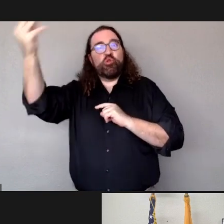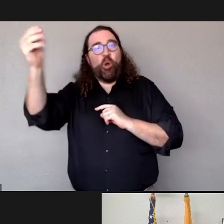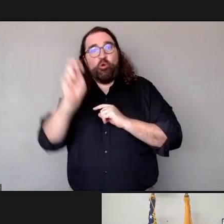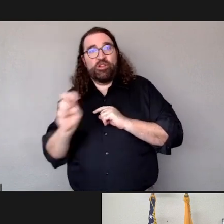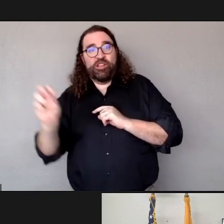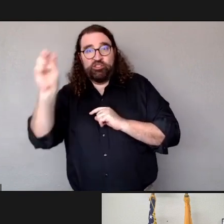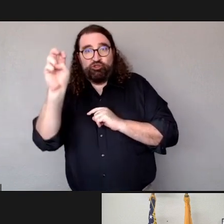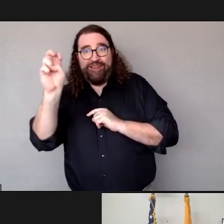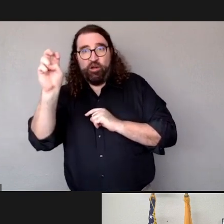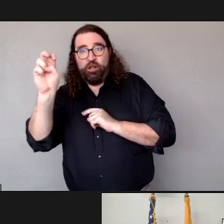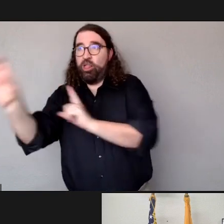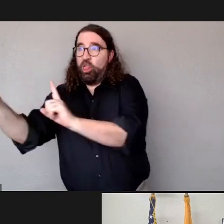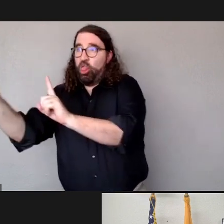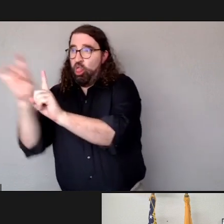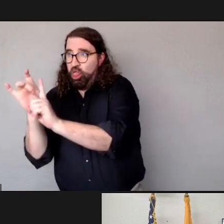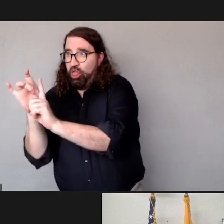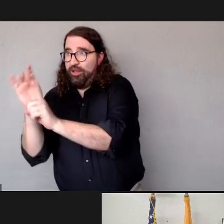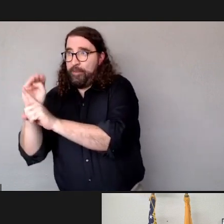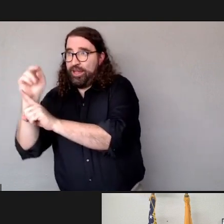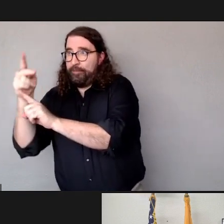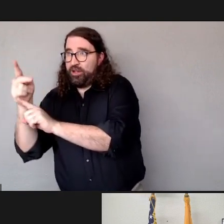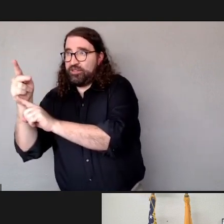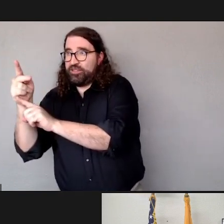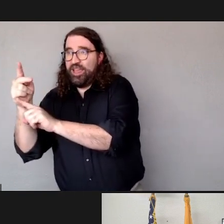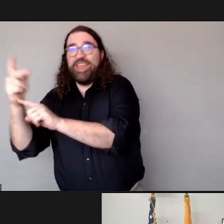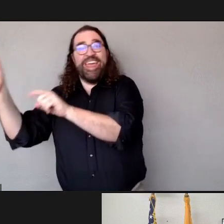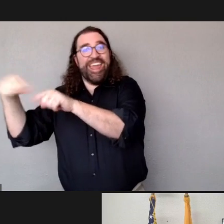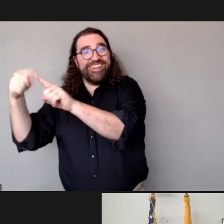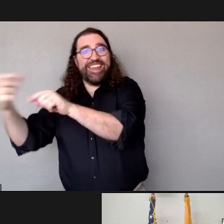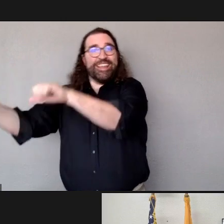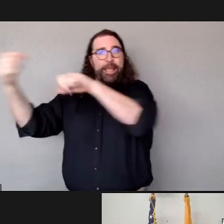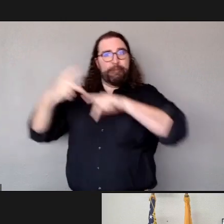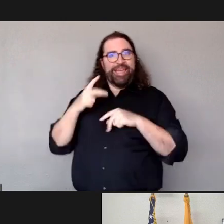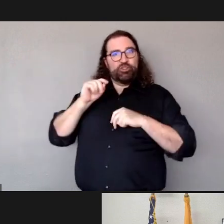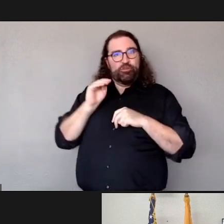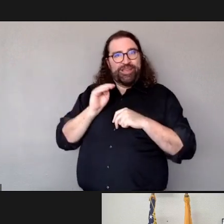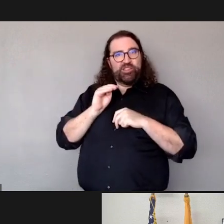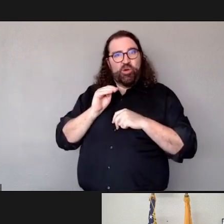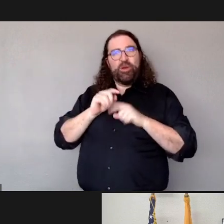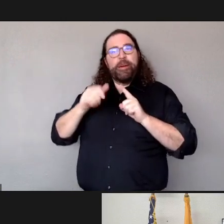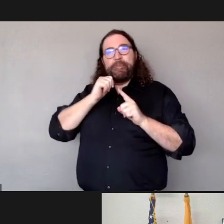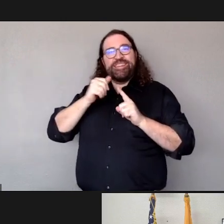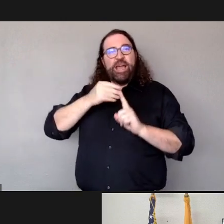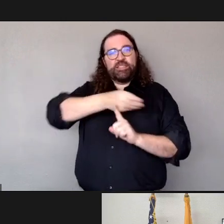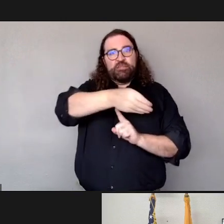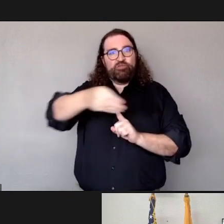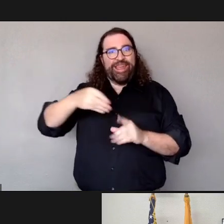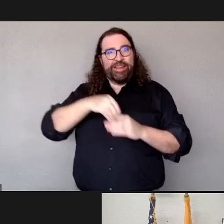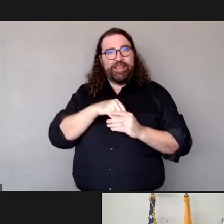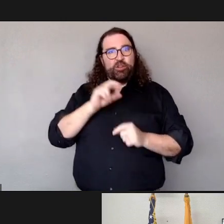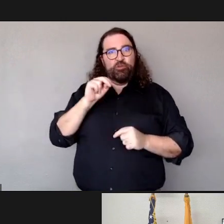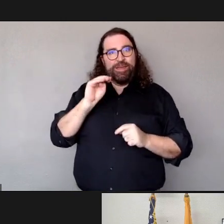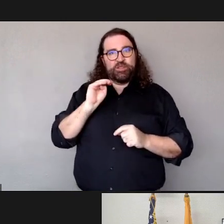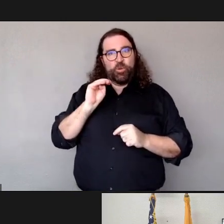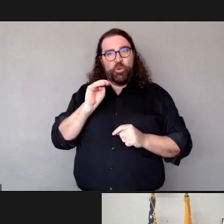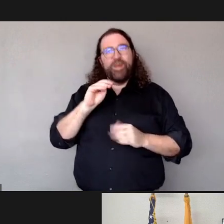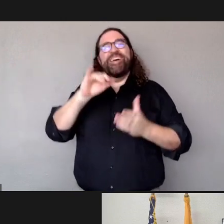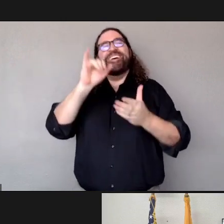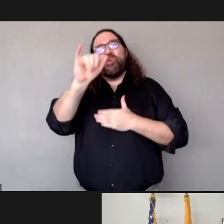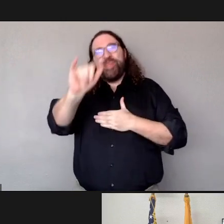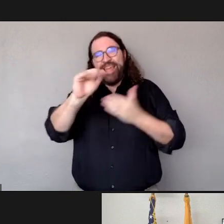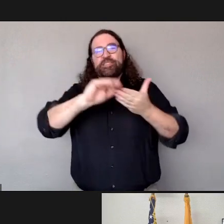got monkeypox, you brought it back, but then it hasn't spread inside our community. So that's community transmission. In